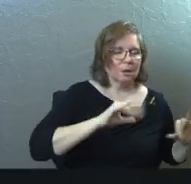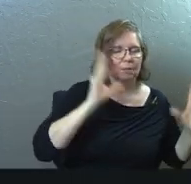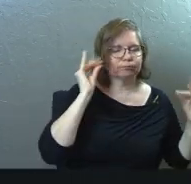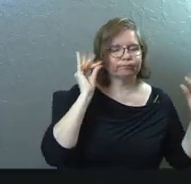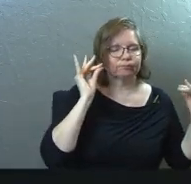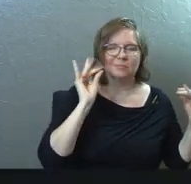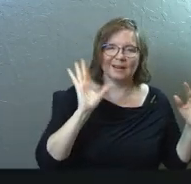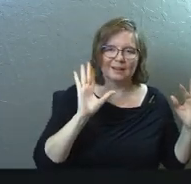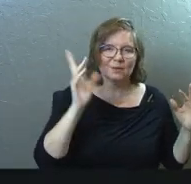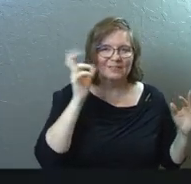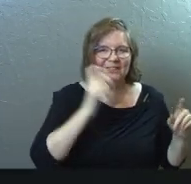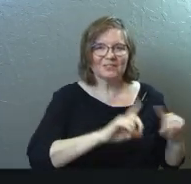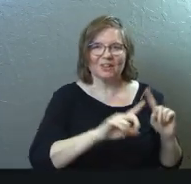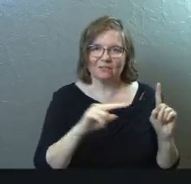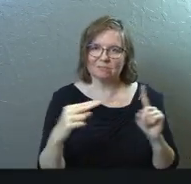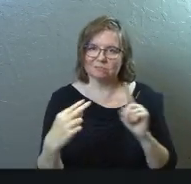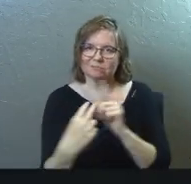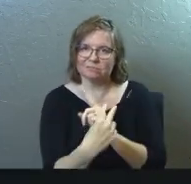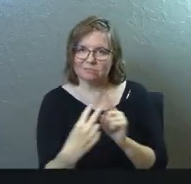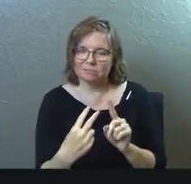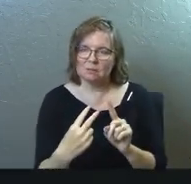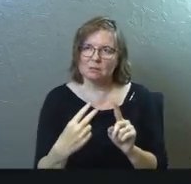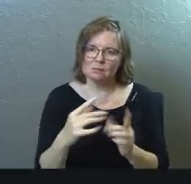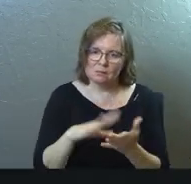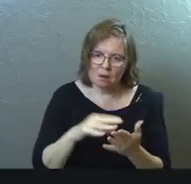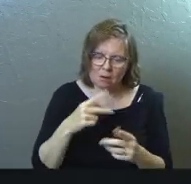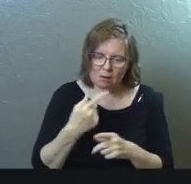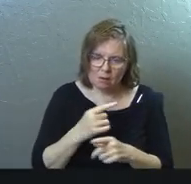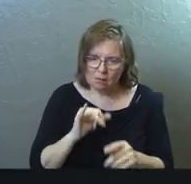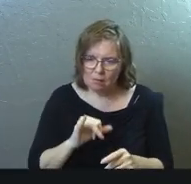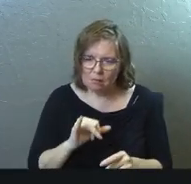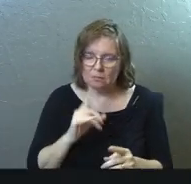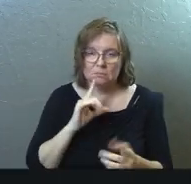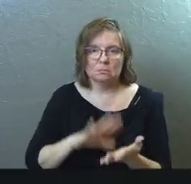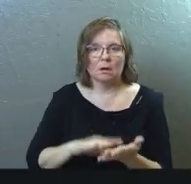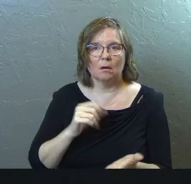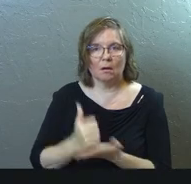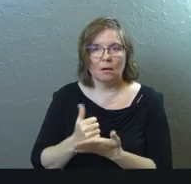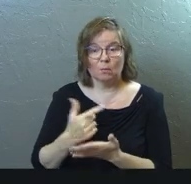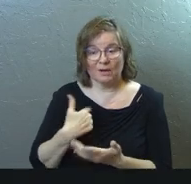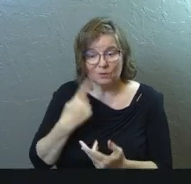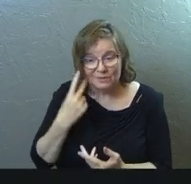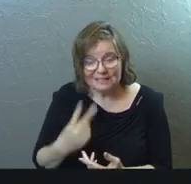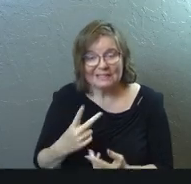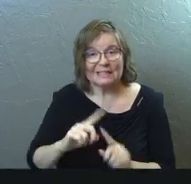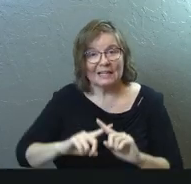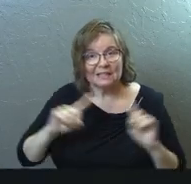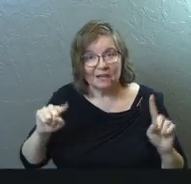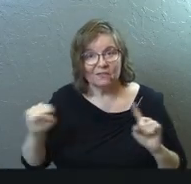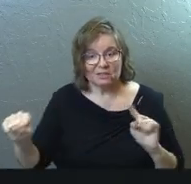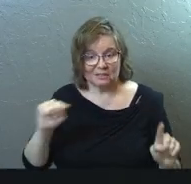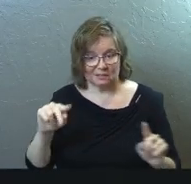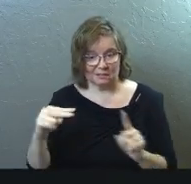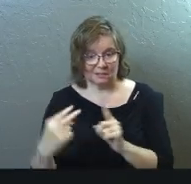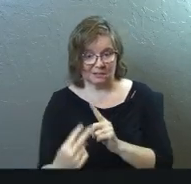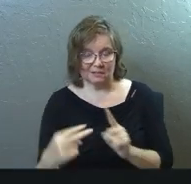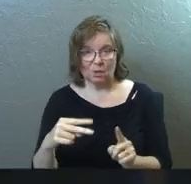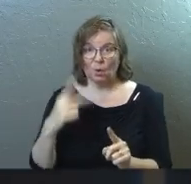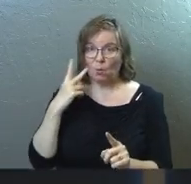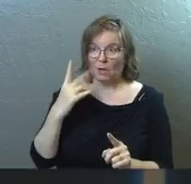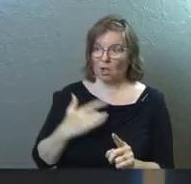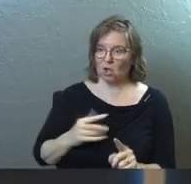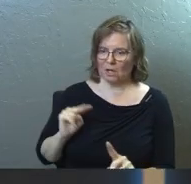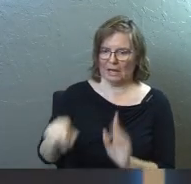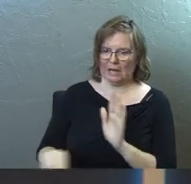some opposition that comes in, that pushes against you a little bit, all for the goal of helping you, right? Like, we got to see that opposition. We look at it as a negative